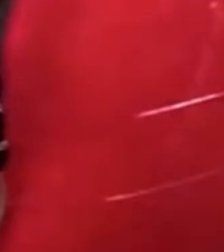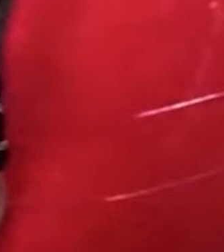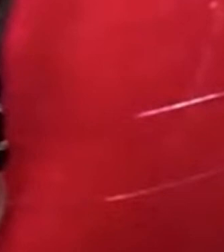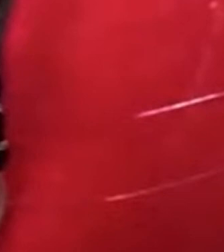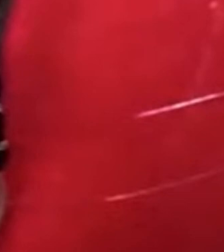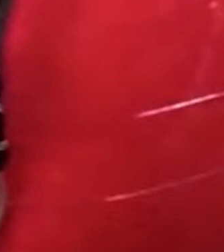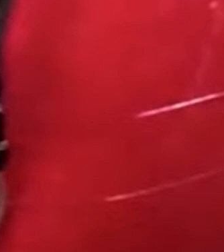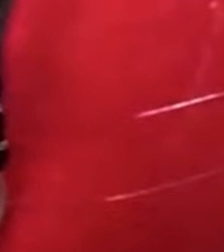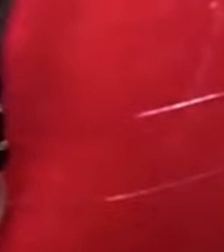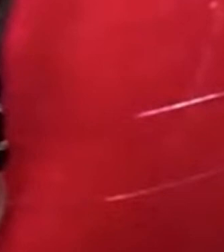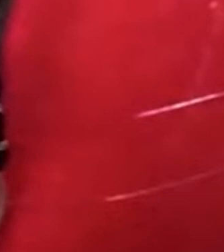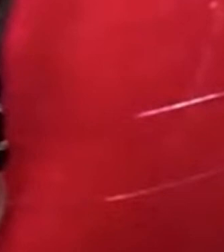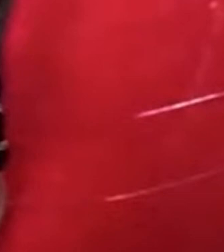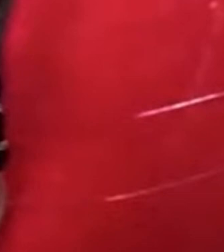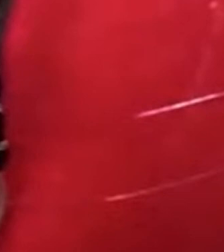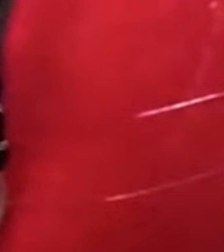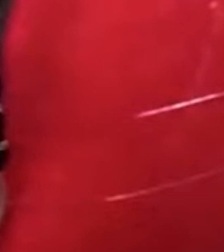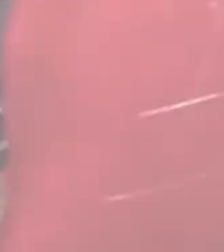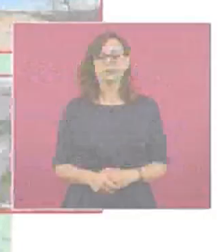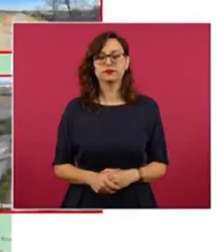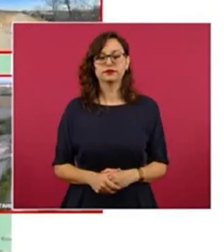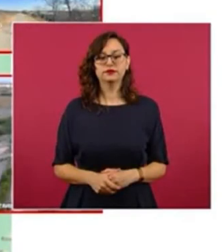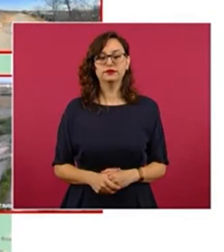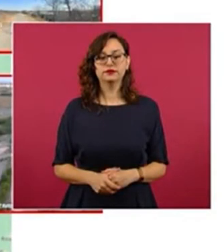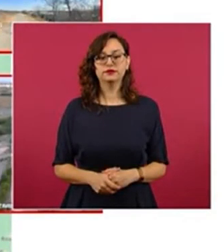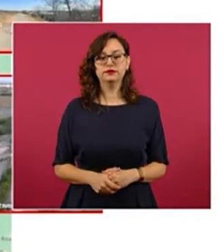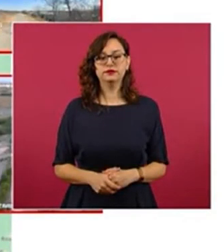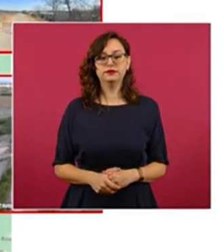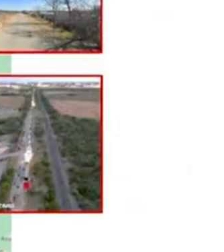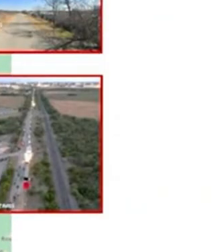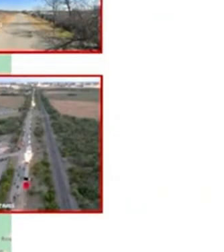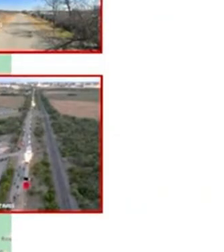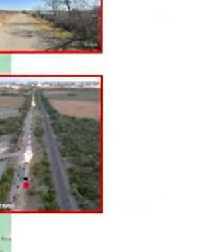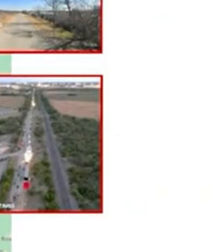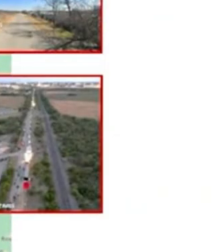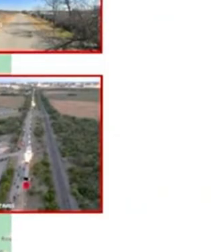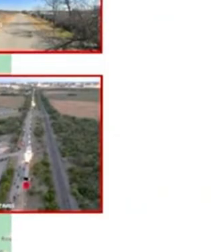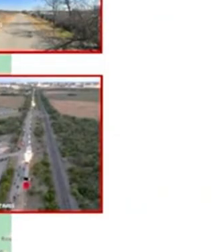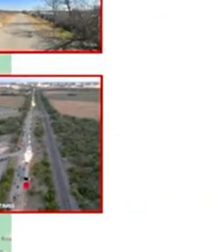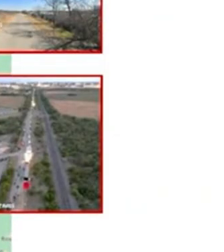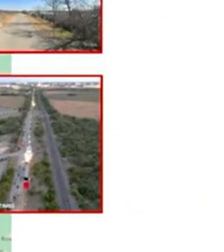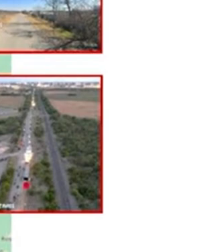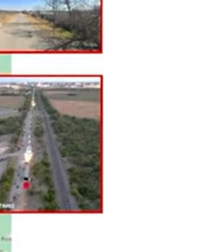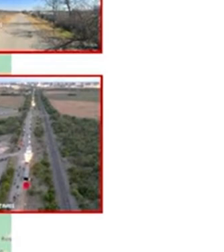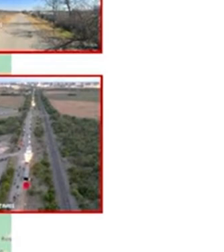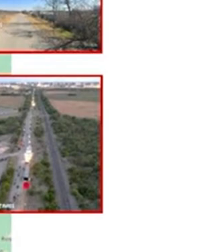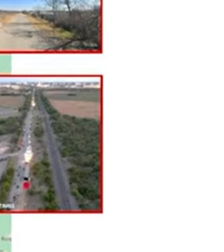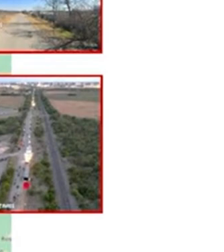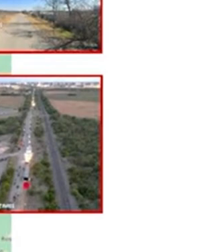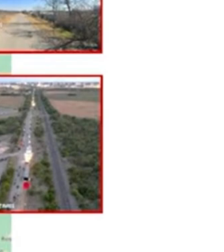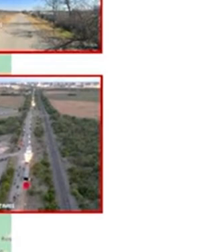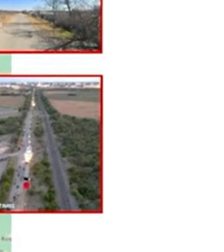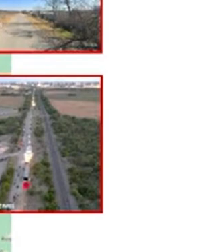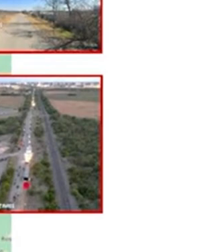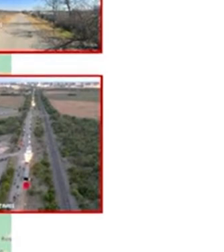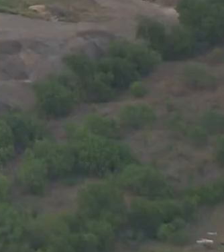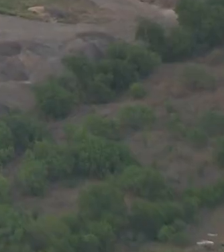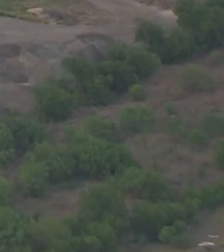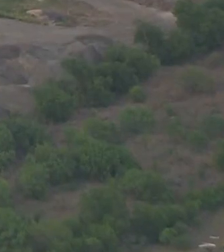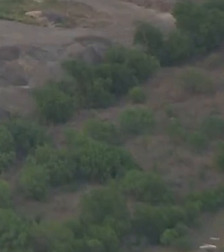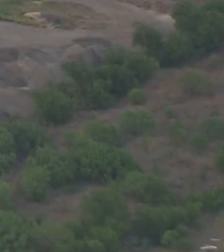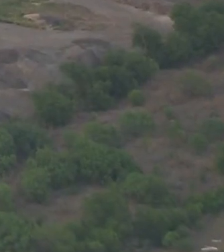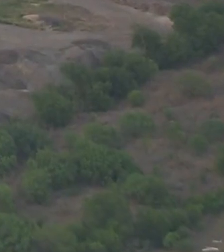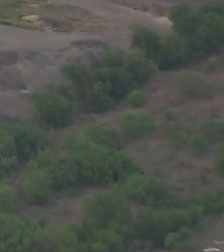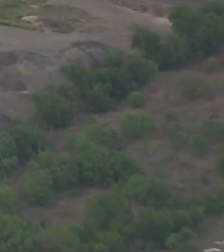shows Homero at a border checkpoint in Encinal, Texas, around 2:50 p.m., and the truck was again spotted in Cotuya.